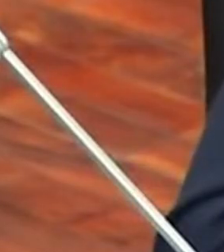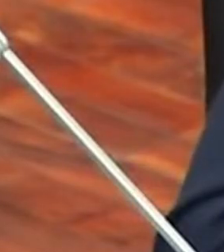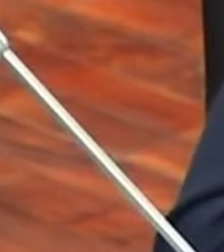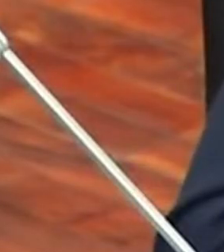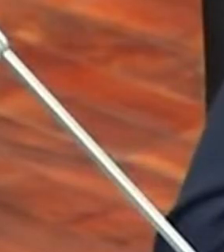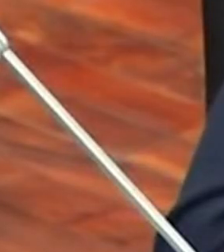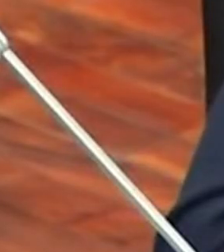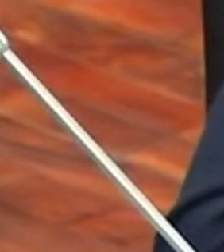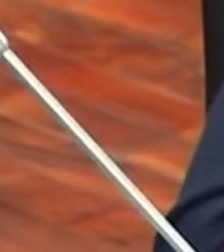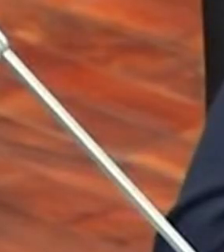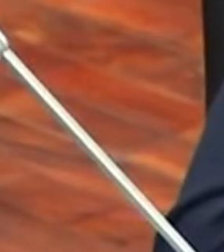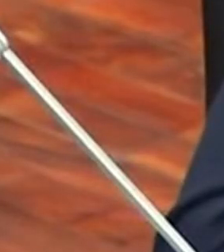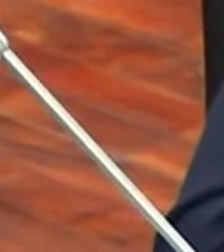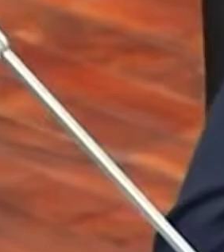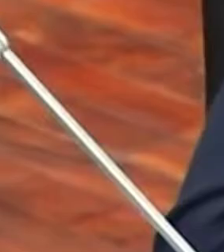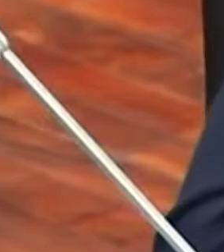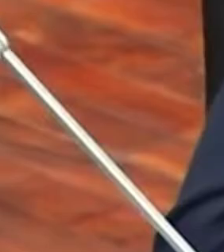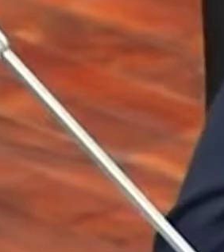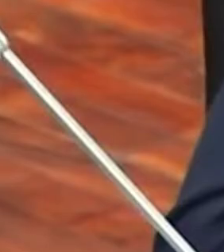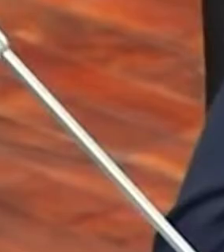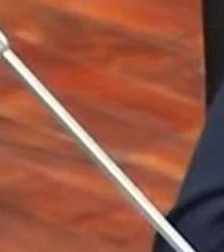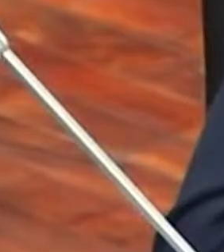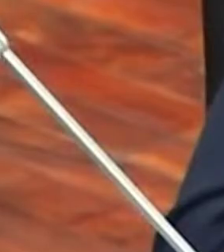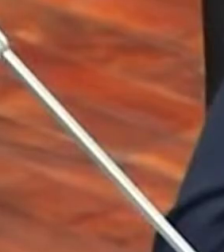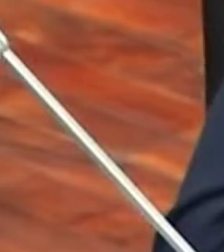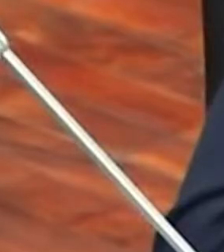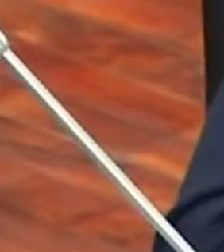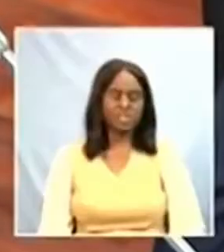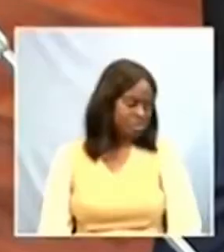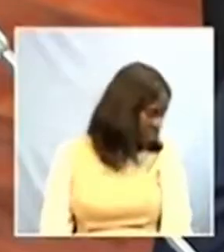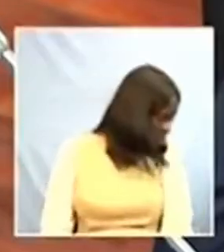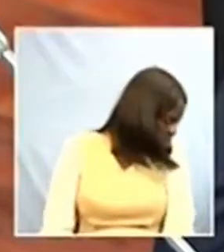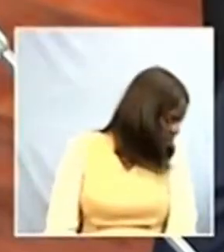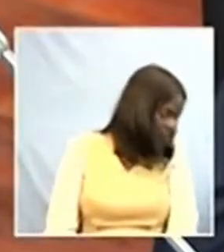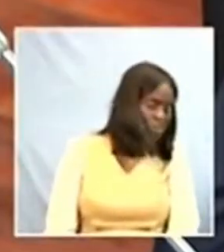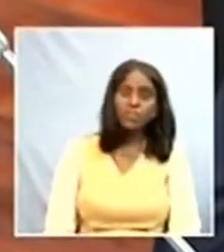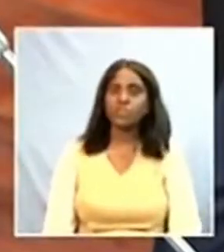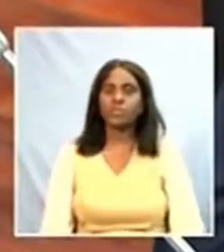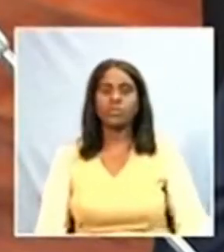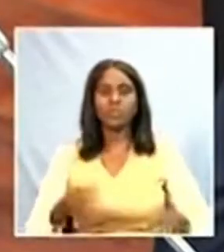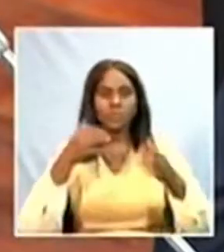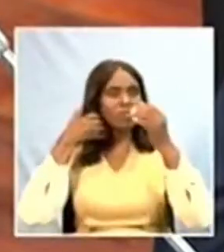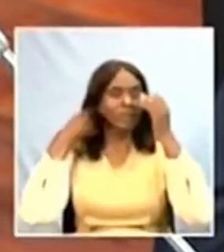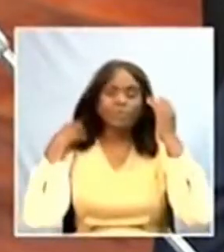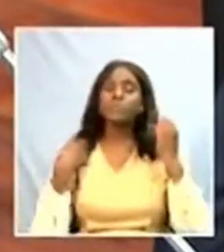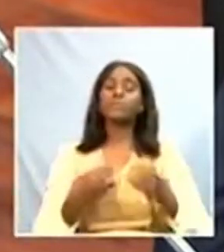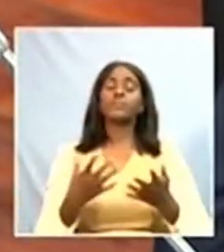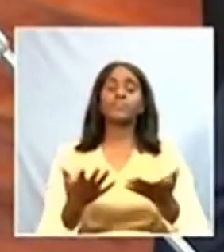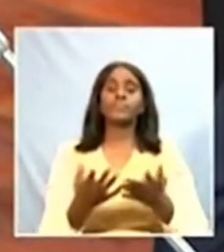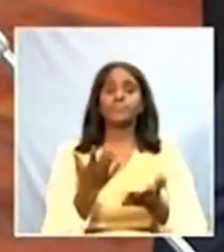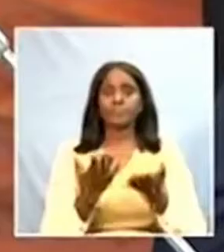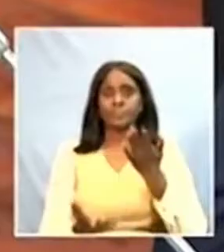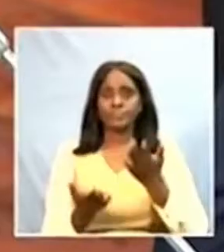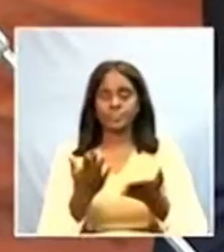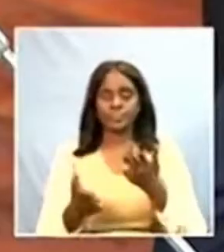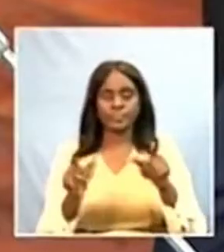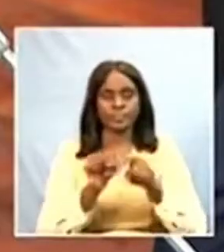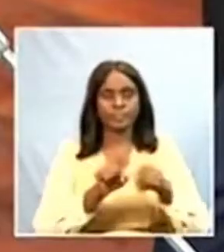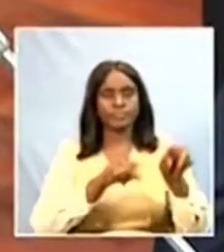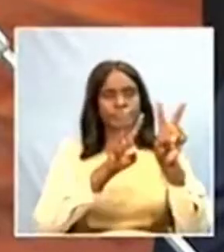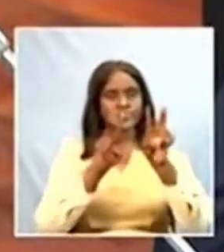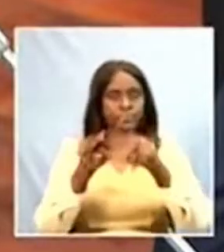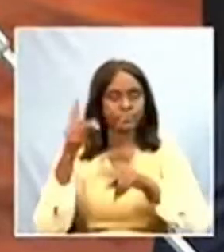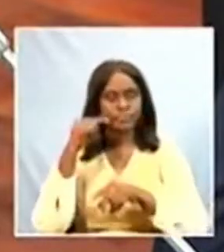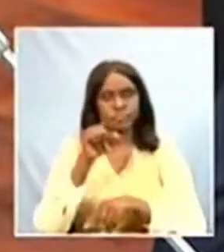that those that send people to represent them during the procurement processes, and maybe even to supervise on